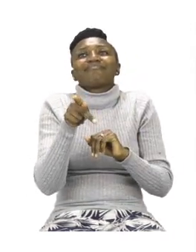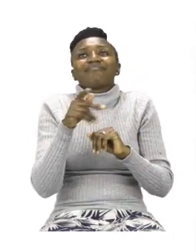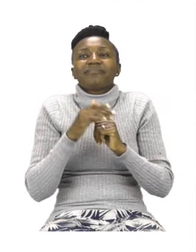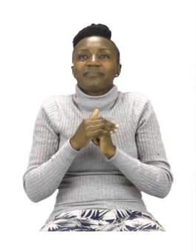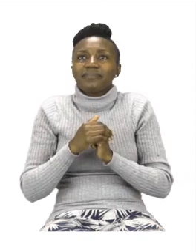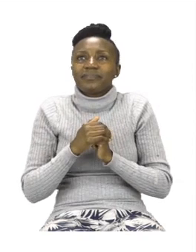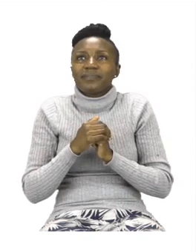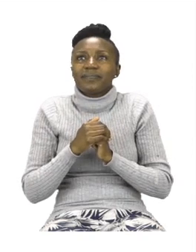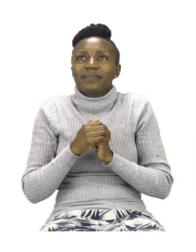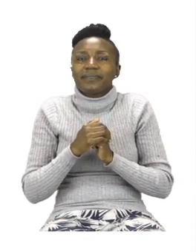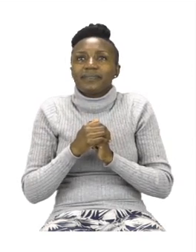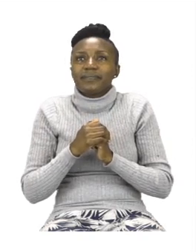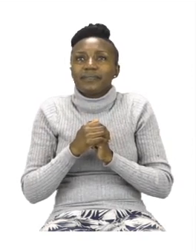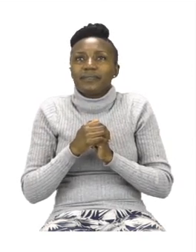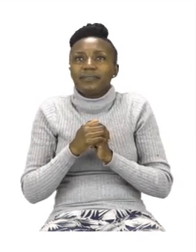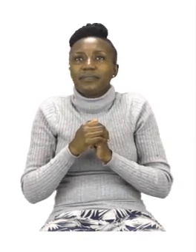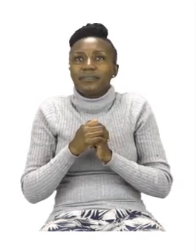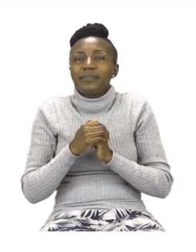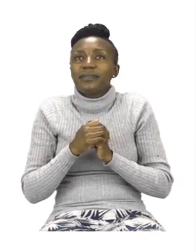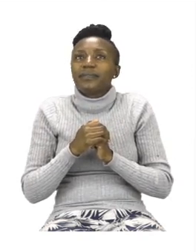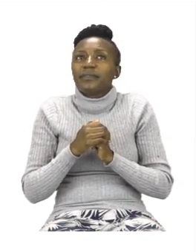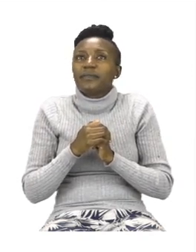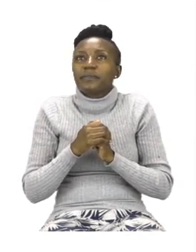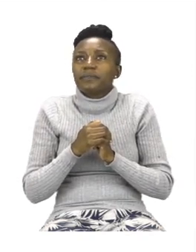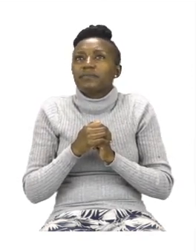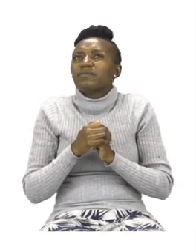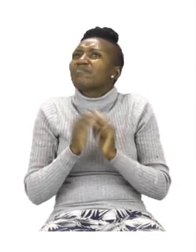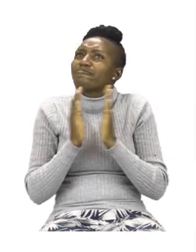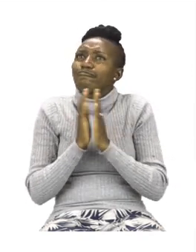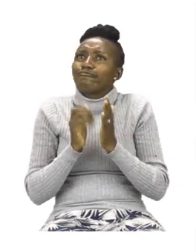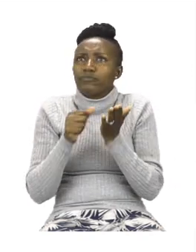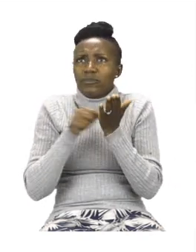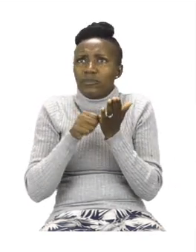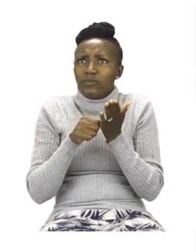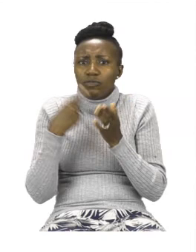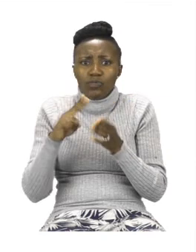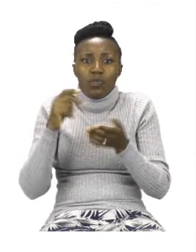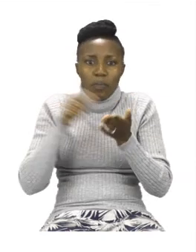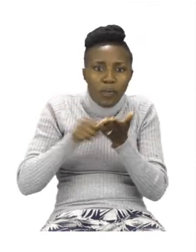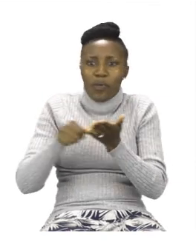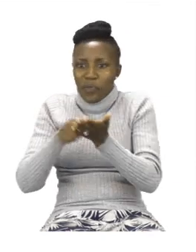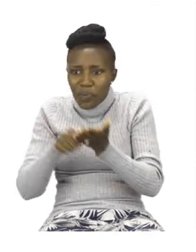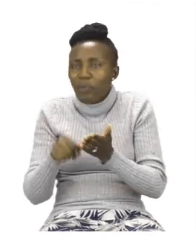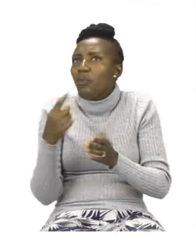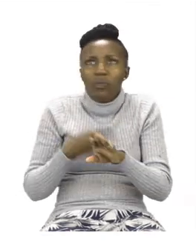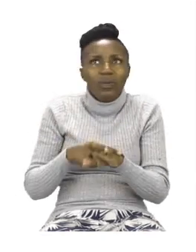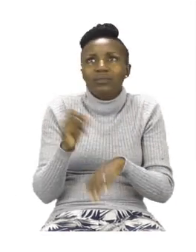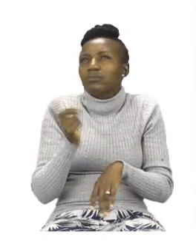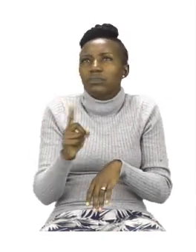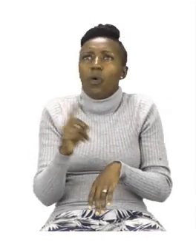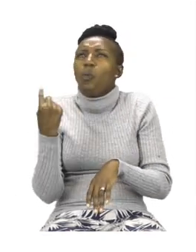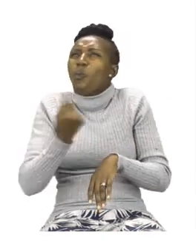with a pencil. An eraser is not a toy, so we don't always erase all the time, just when